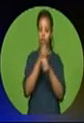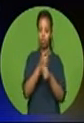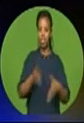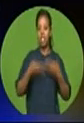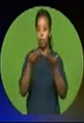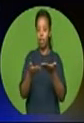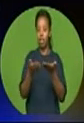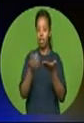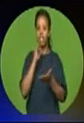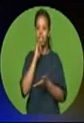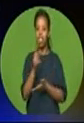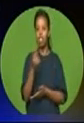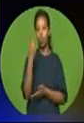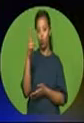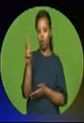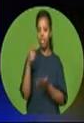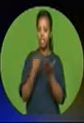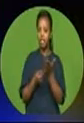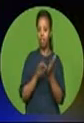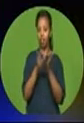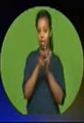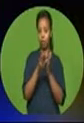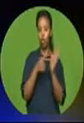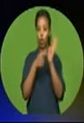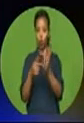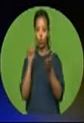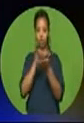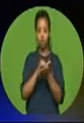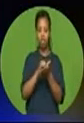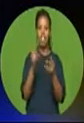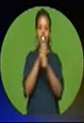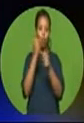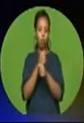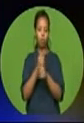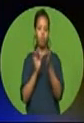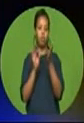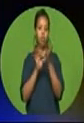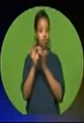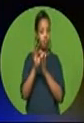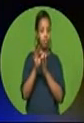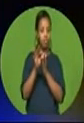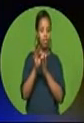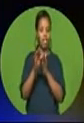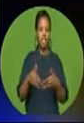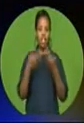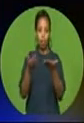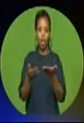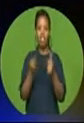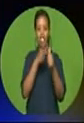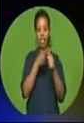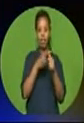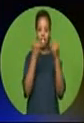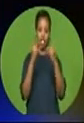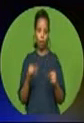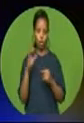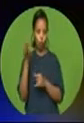supplies is 12. This number shows that the operating supplies account is in the first